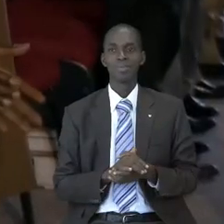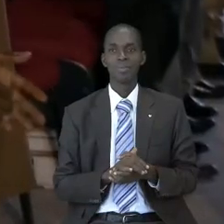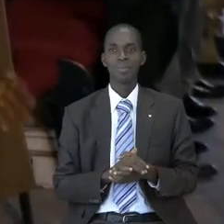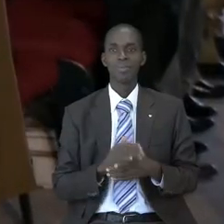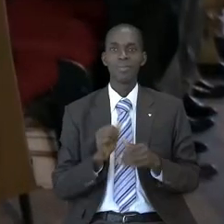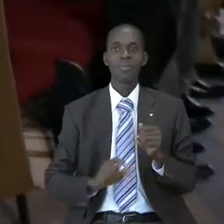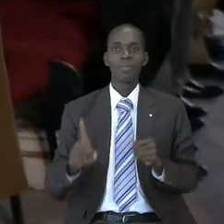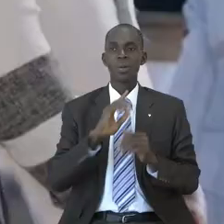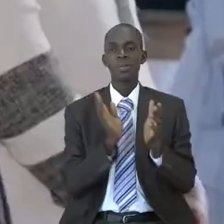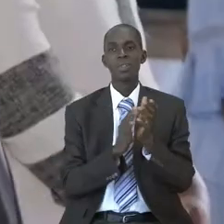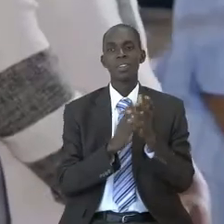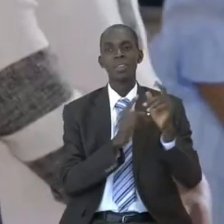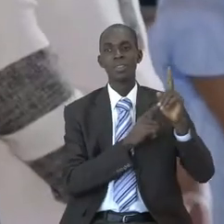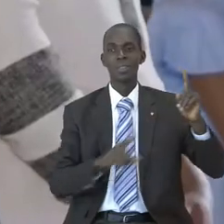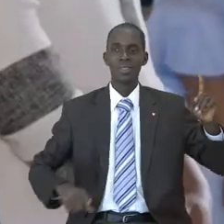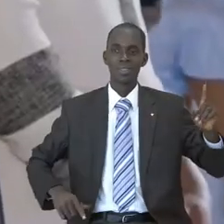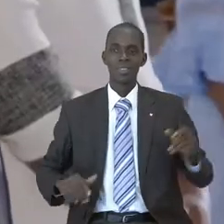Everybody praise the Lord.